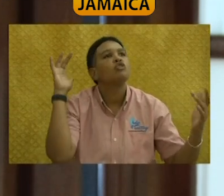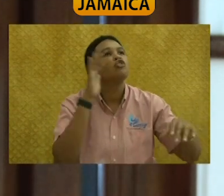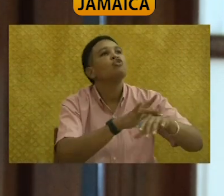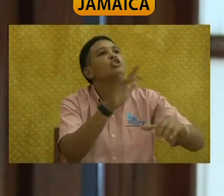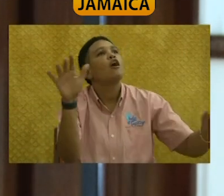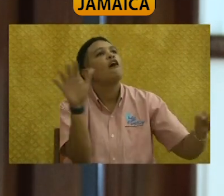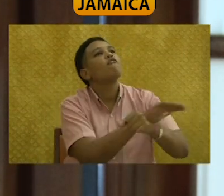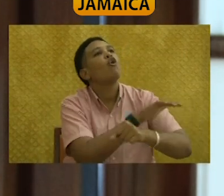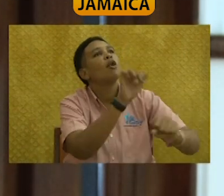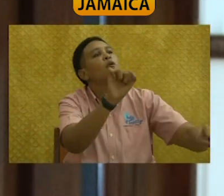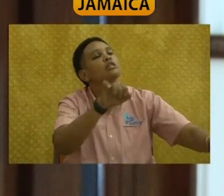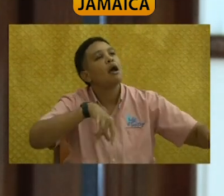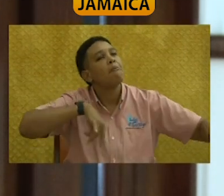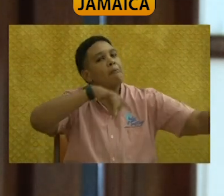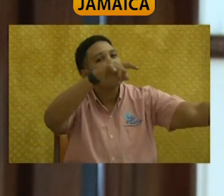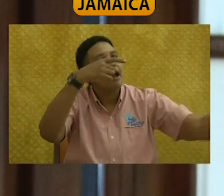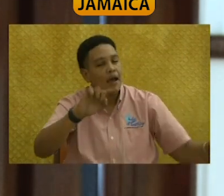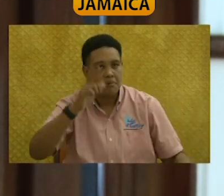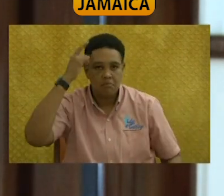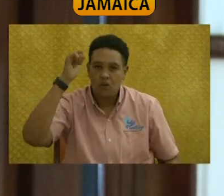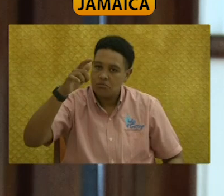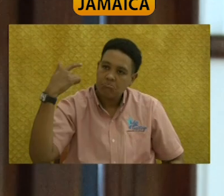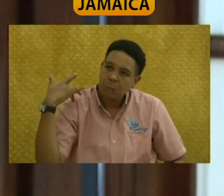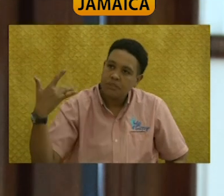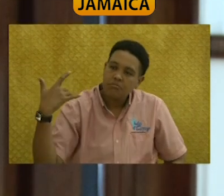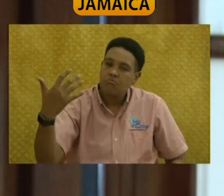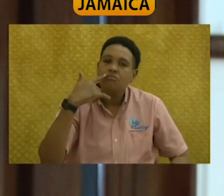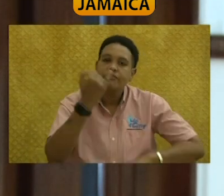potential. The day is being marked by a forum and